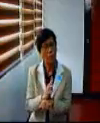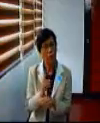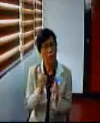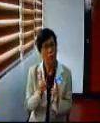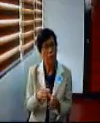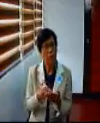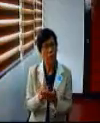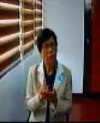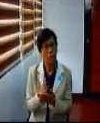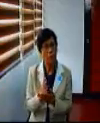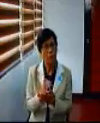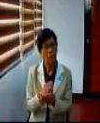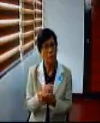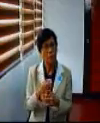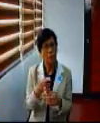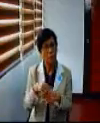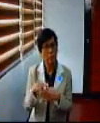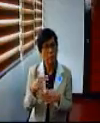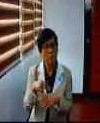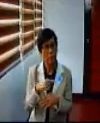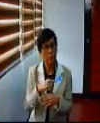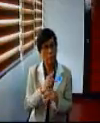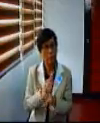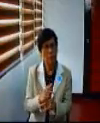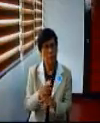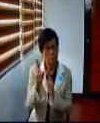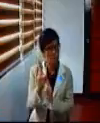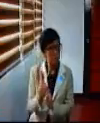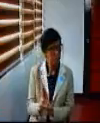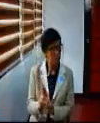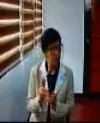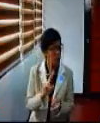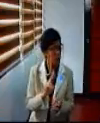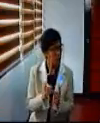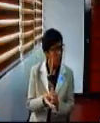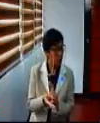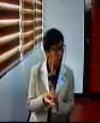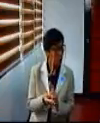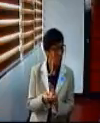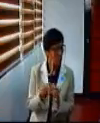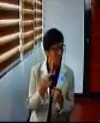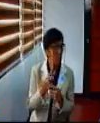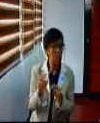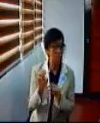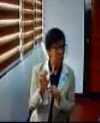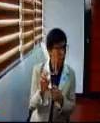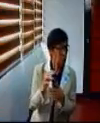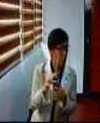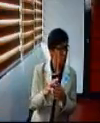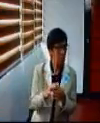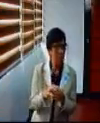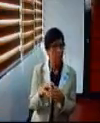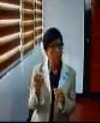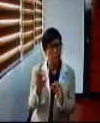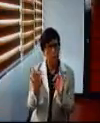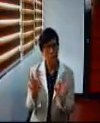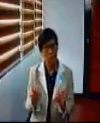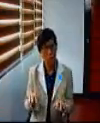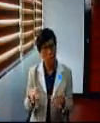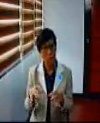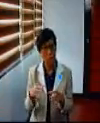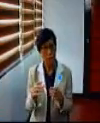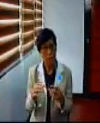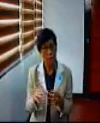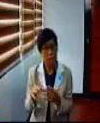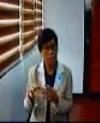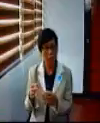was referred to as the Protect, Respect and Remedy framework. Now, the essence of this framework was essentially a number of